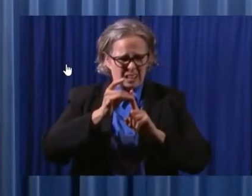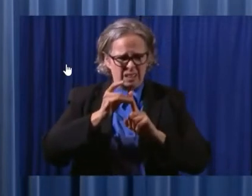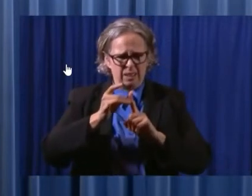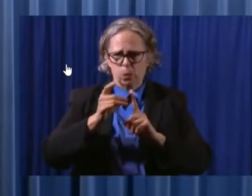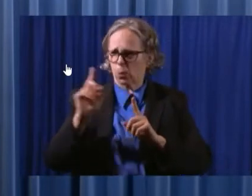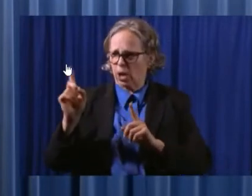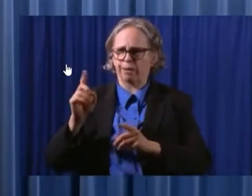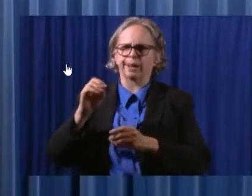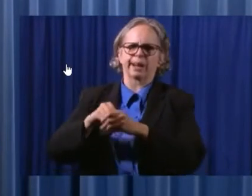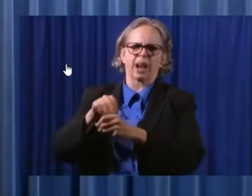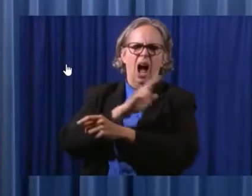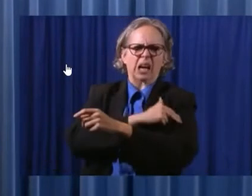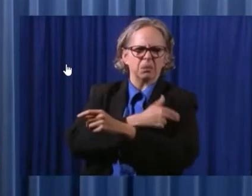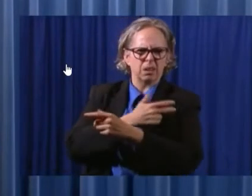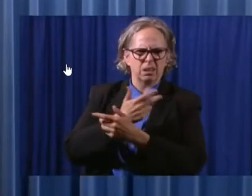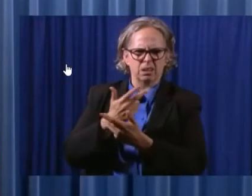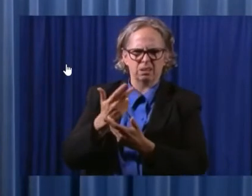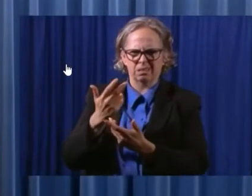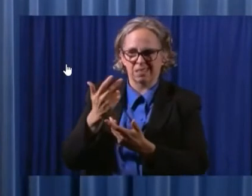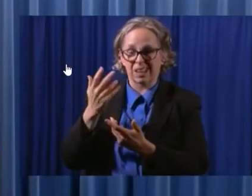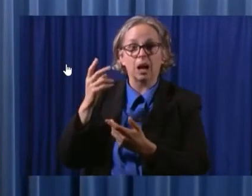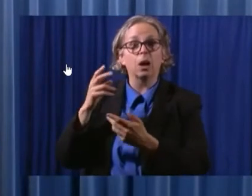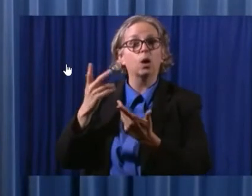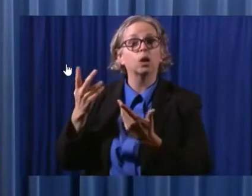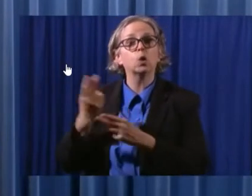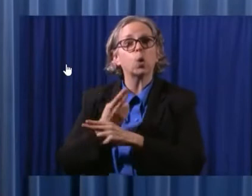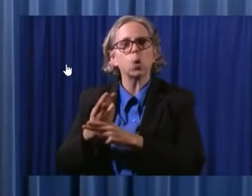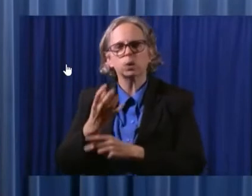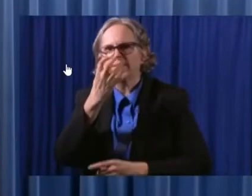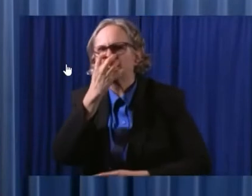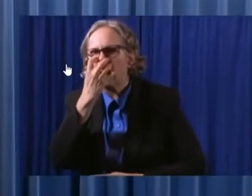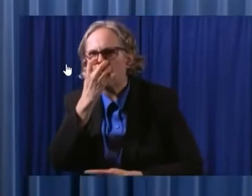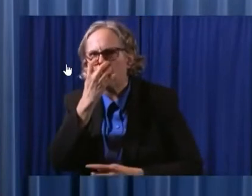has doubled in the last few weeks.